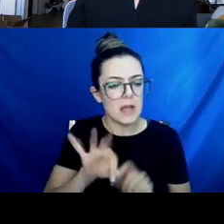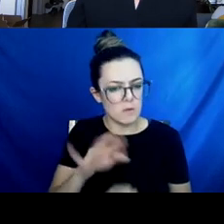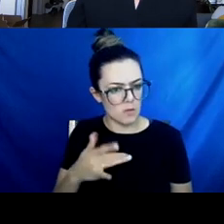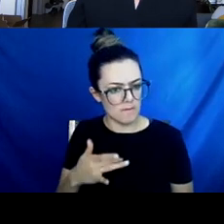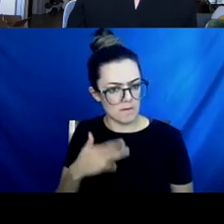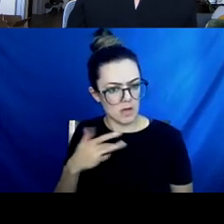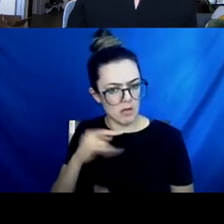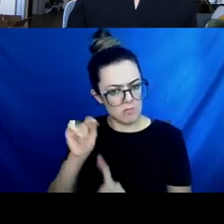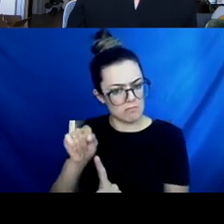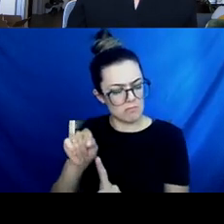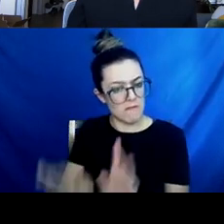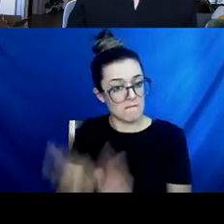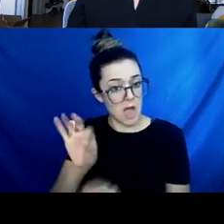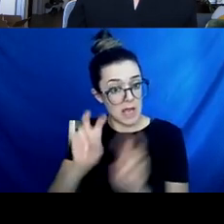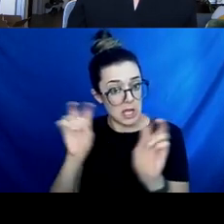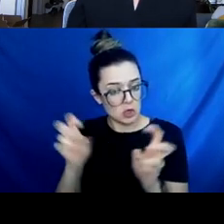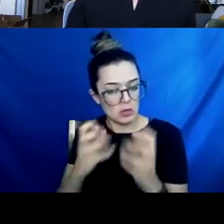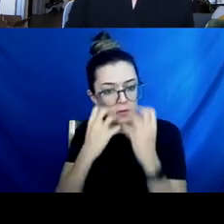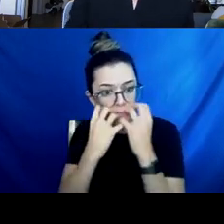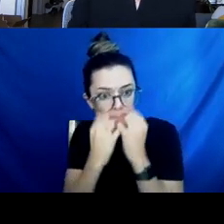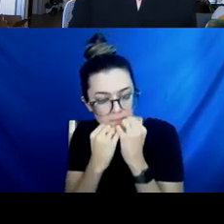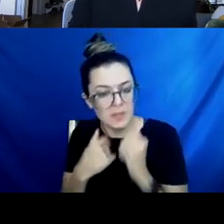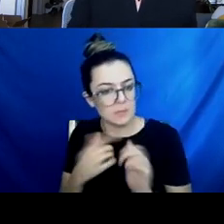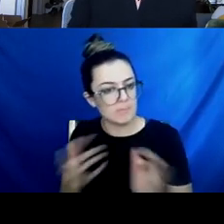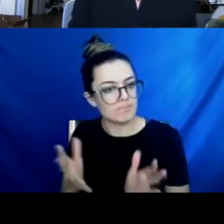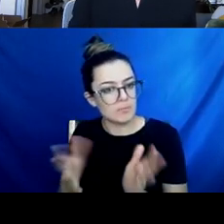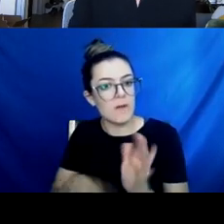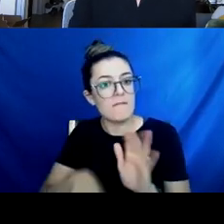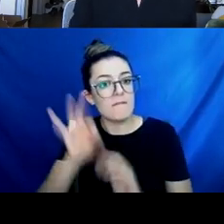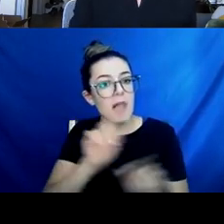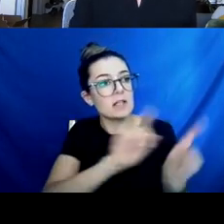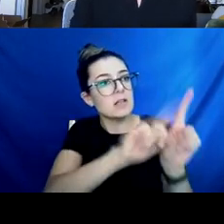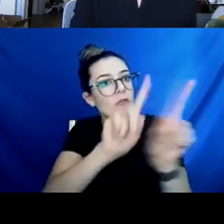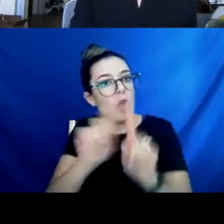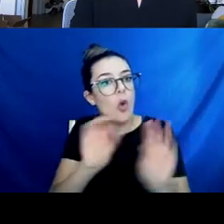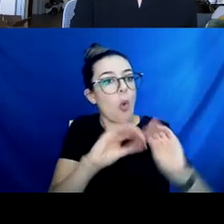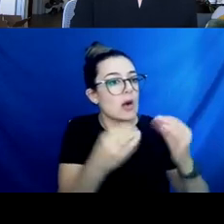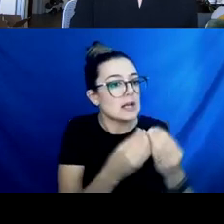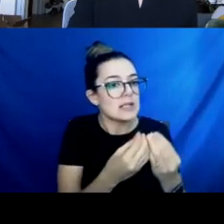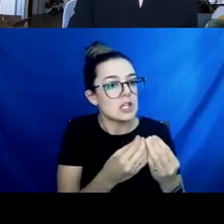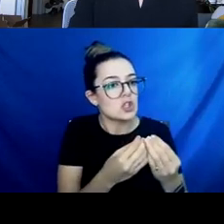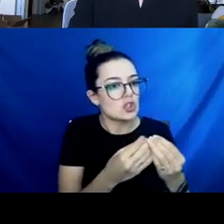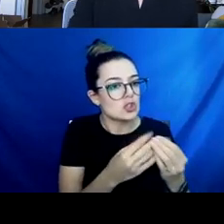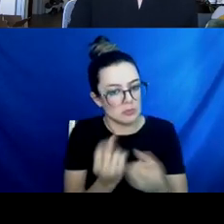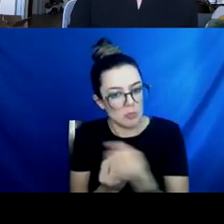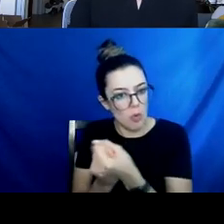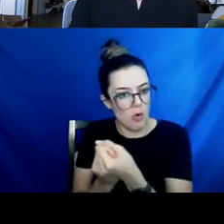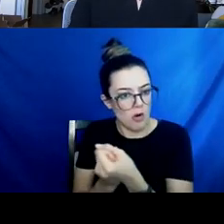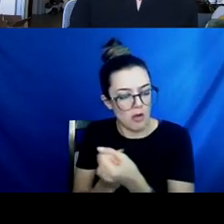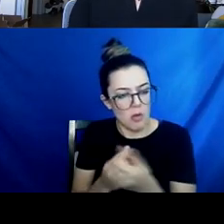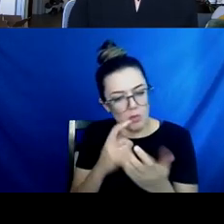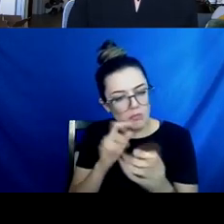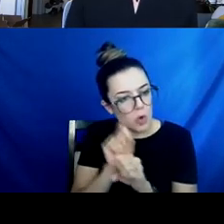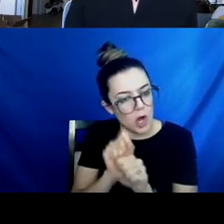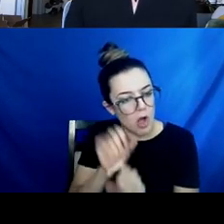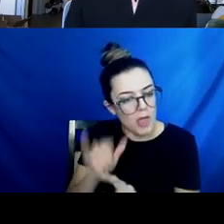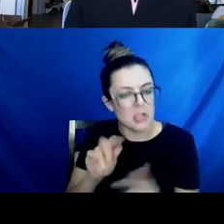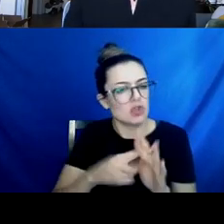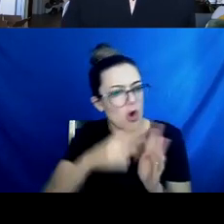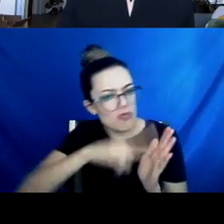care about, I would urge you to find the organizations working on it. Start reading, whether it's local,